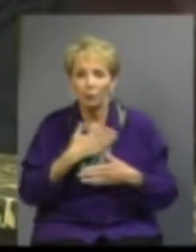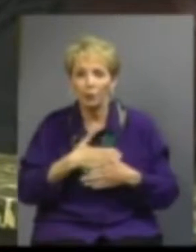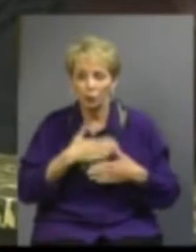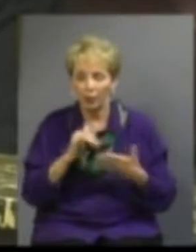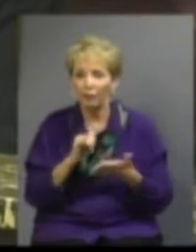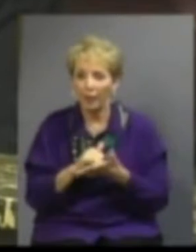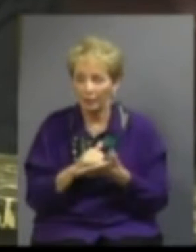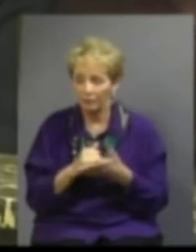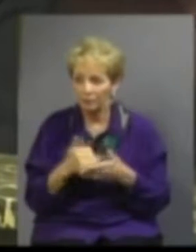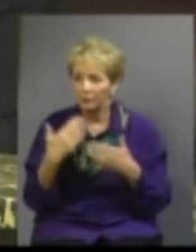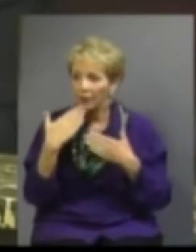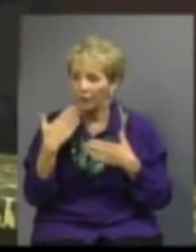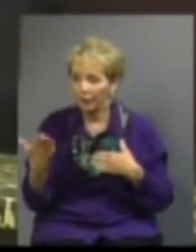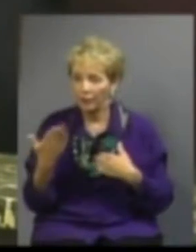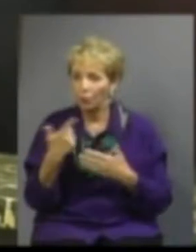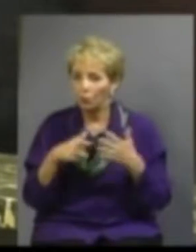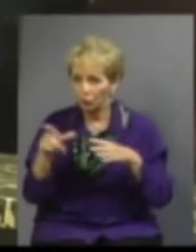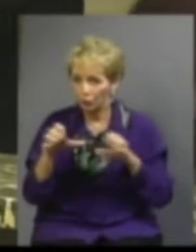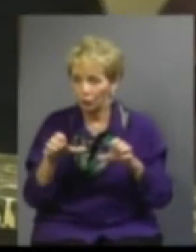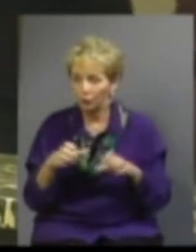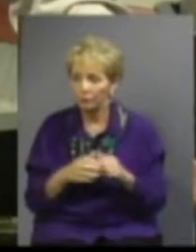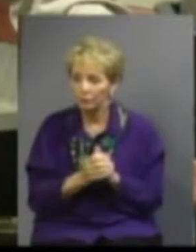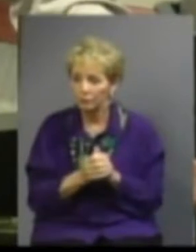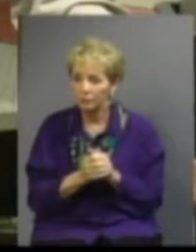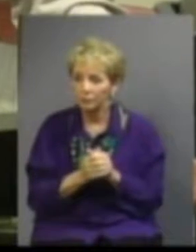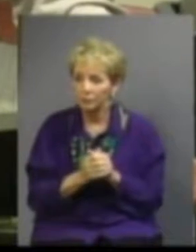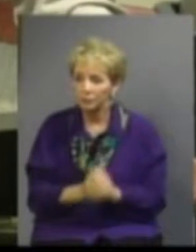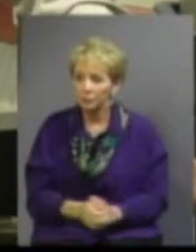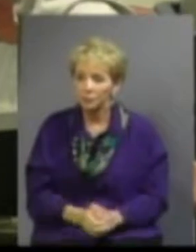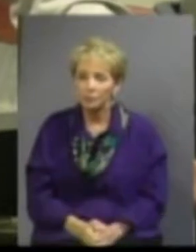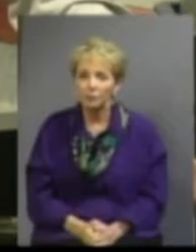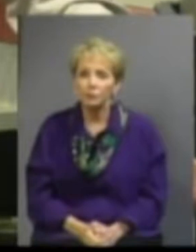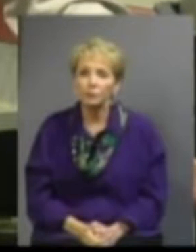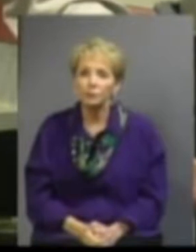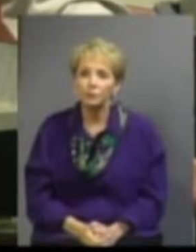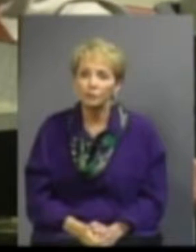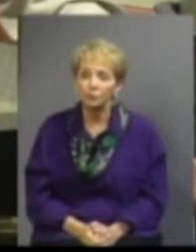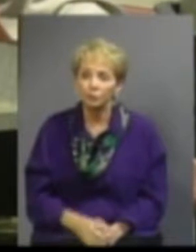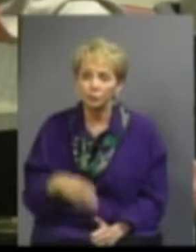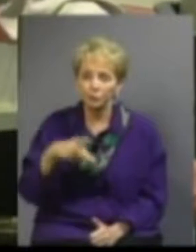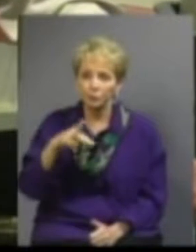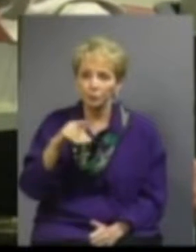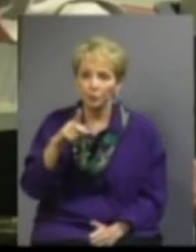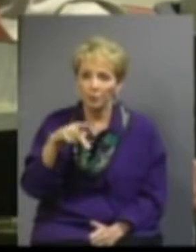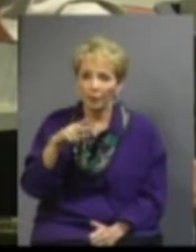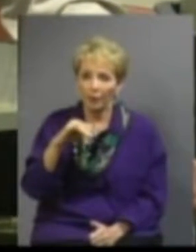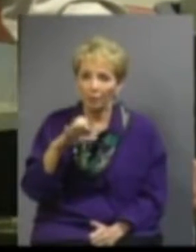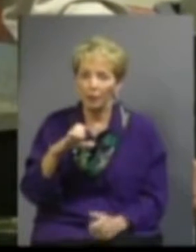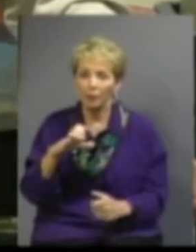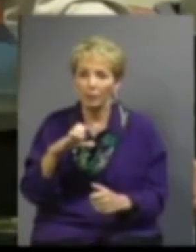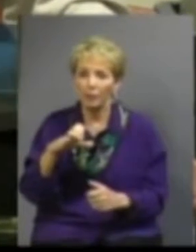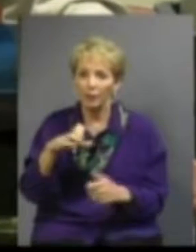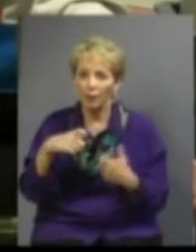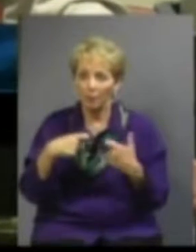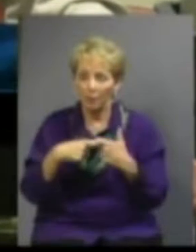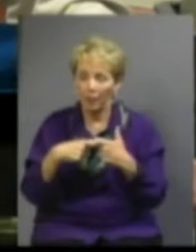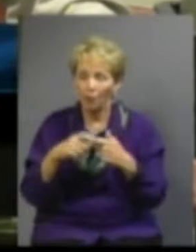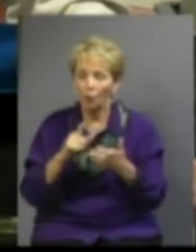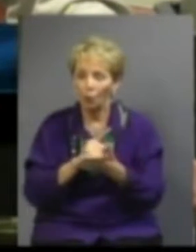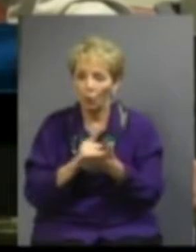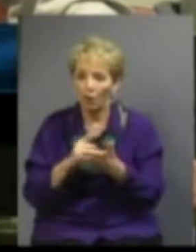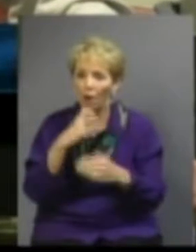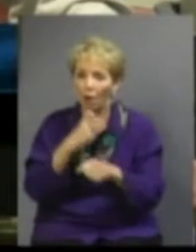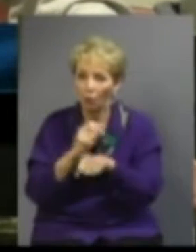it. And thank you for what you do. I'm gonna bring this to you, and you go ahead. Public Power Week is a recognition of the hard work of the